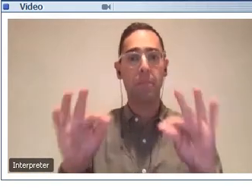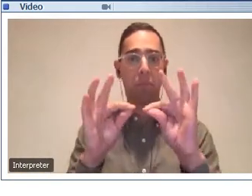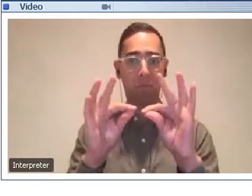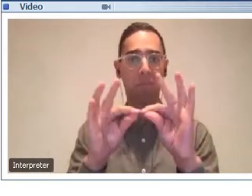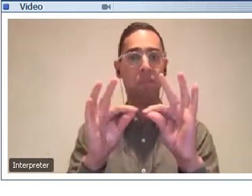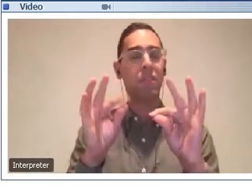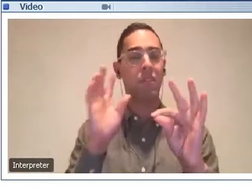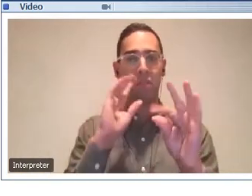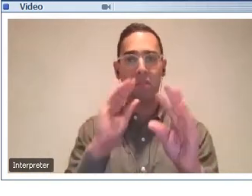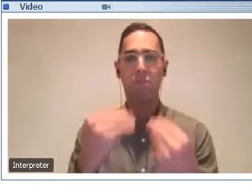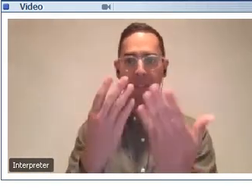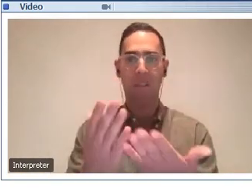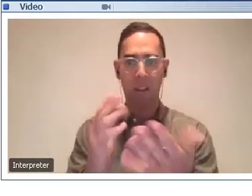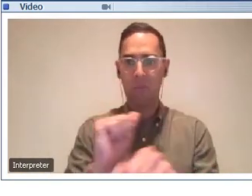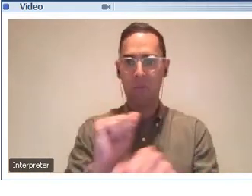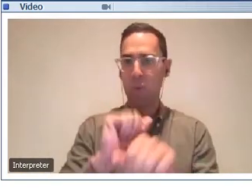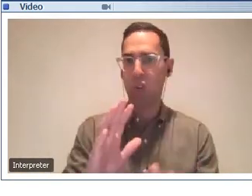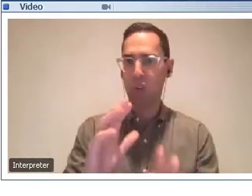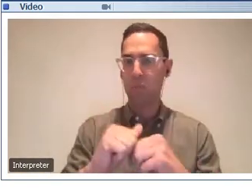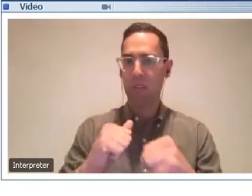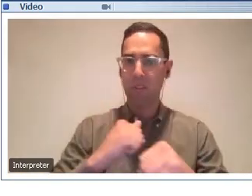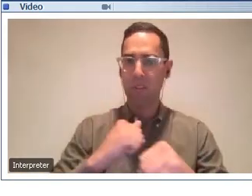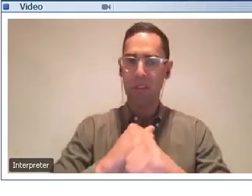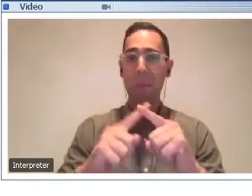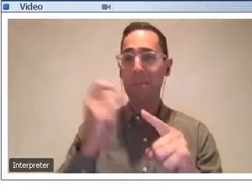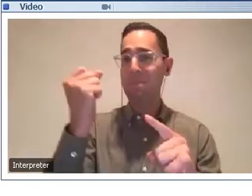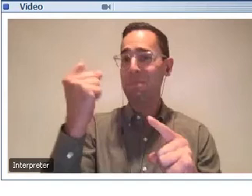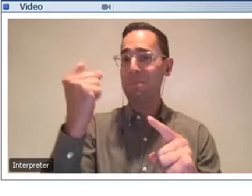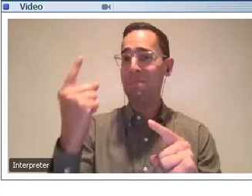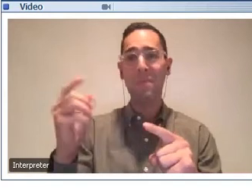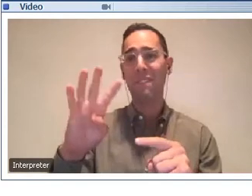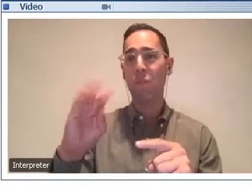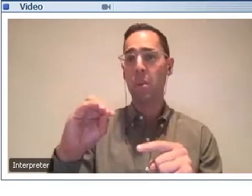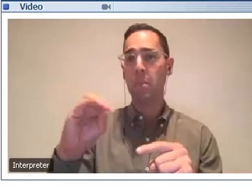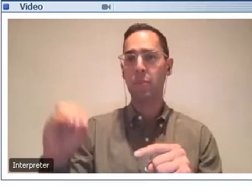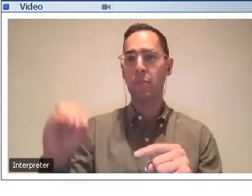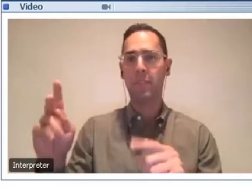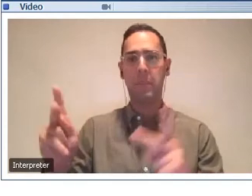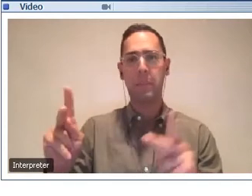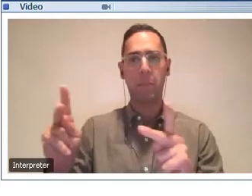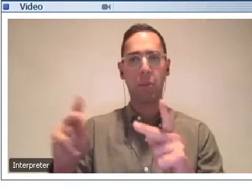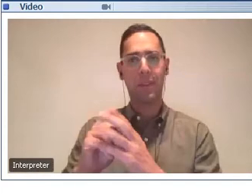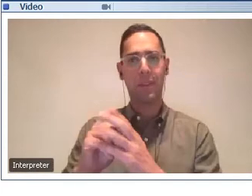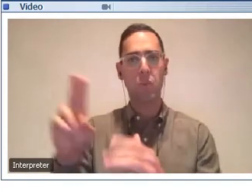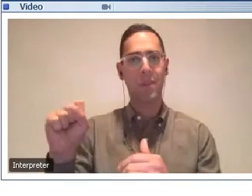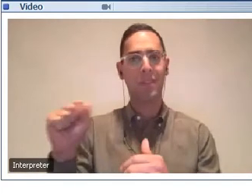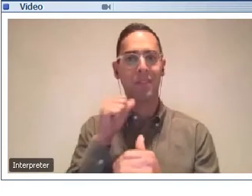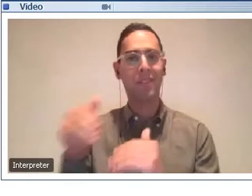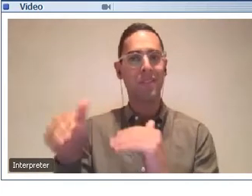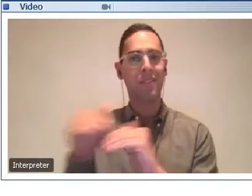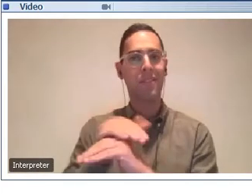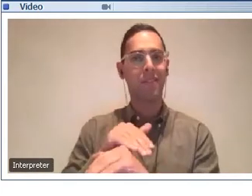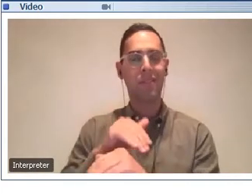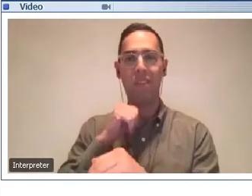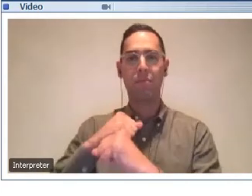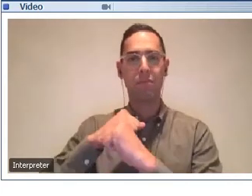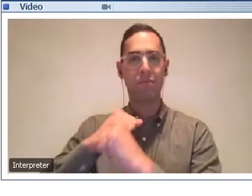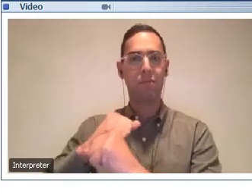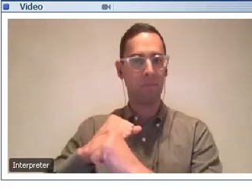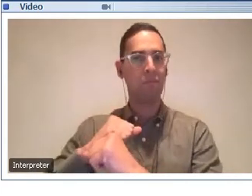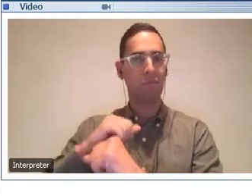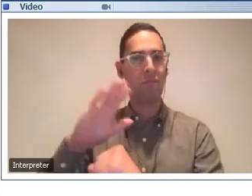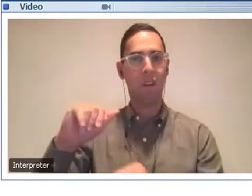in the U.S. are not covered. Roughly 40% are not covered. And in the absence of coverage, in many